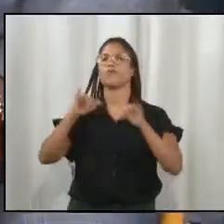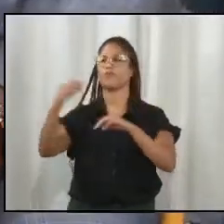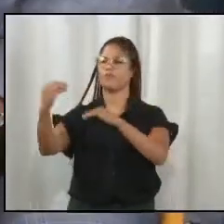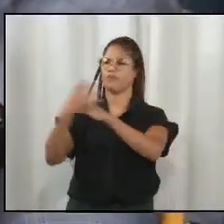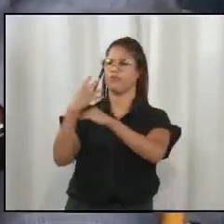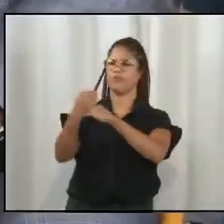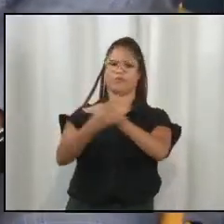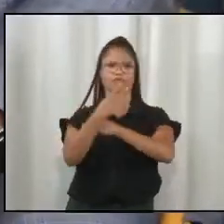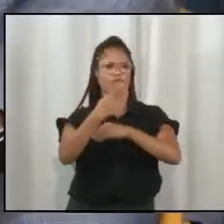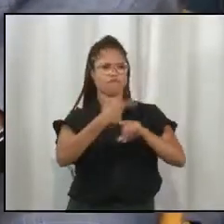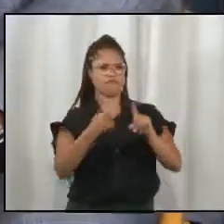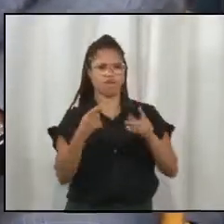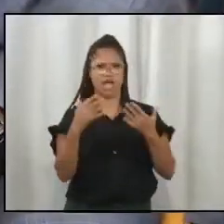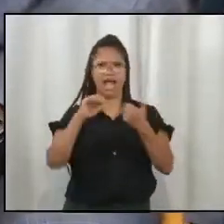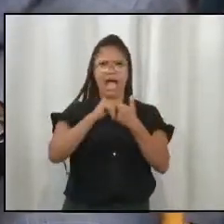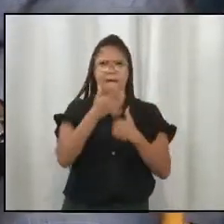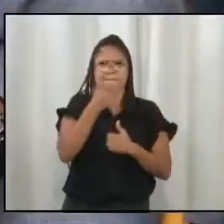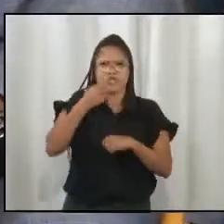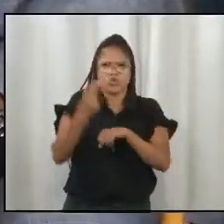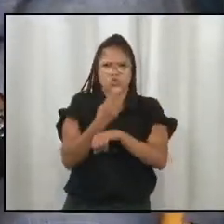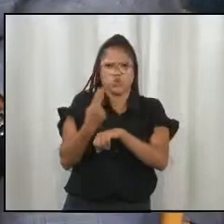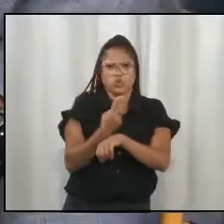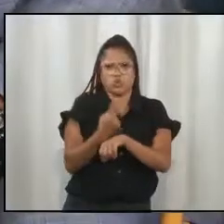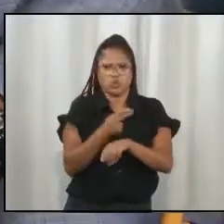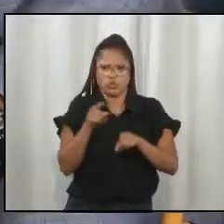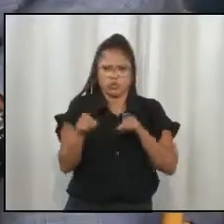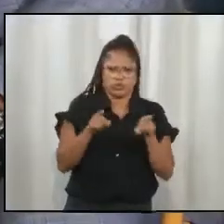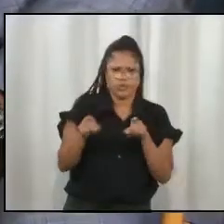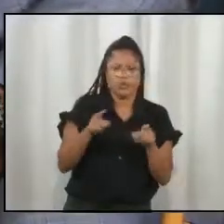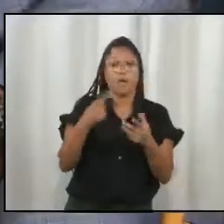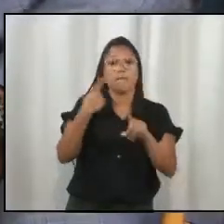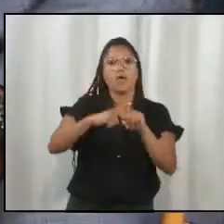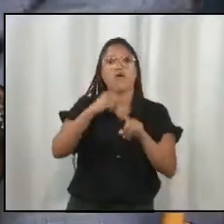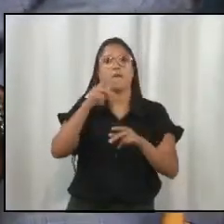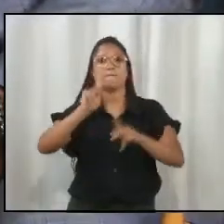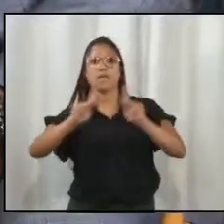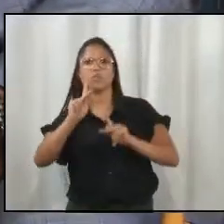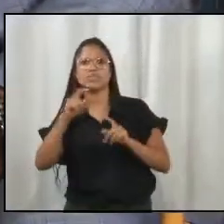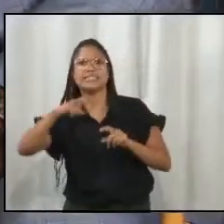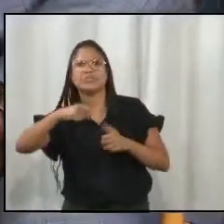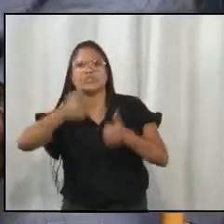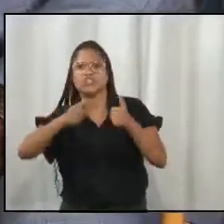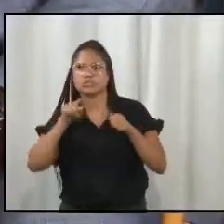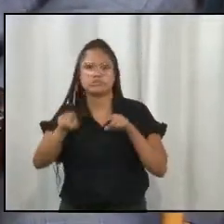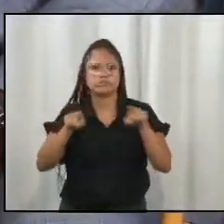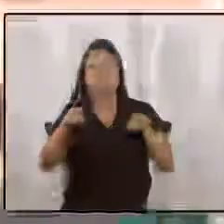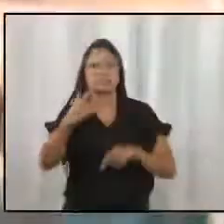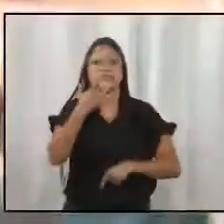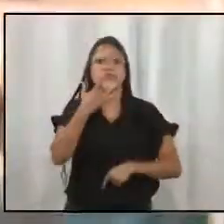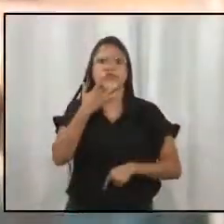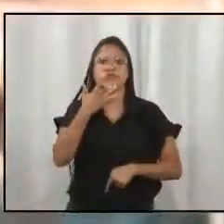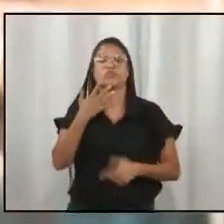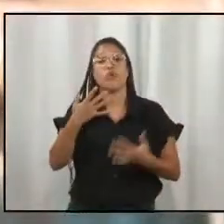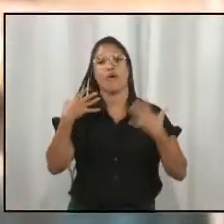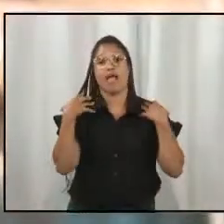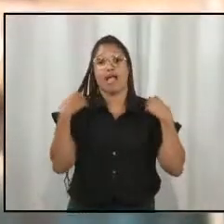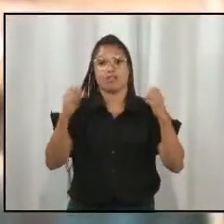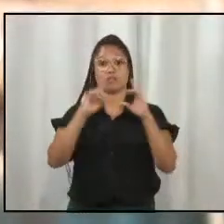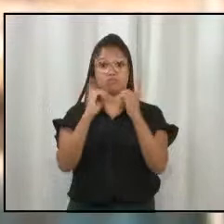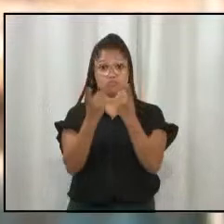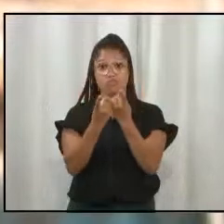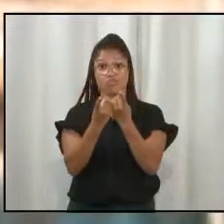research as well as the input of those who would actually be utilizing these shelters. So the health department